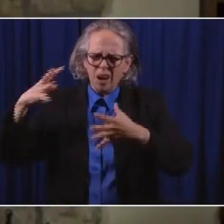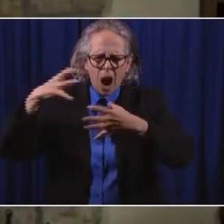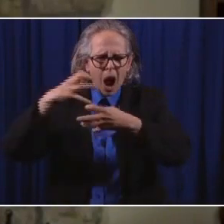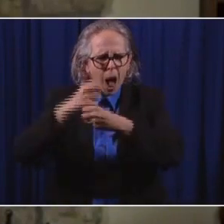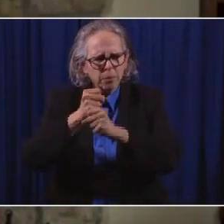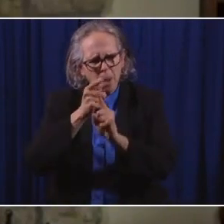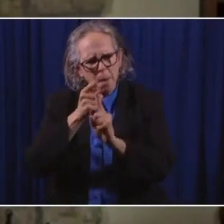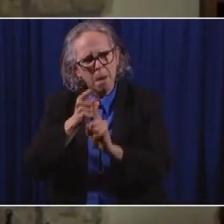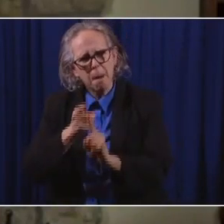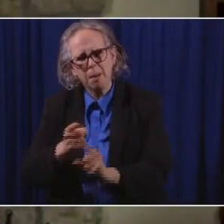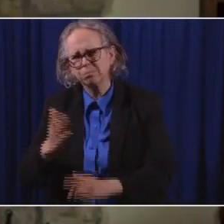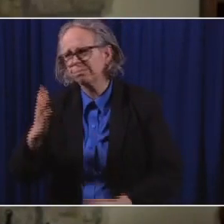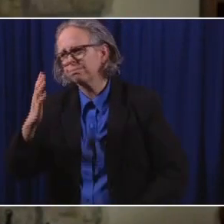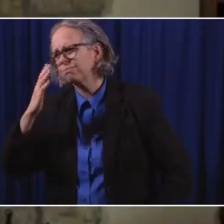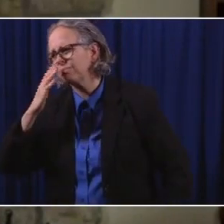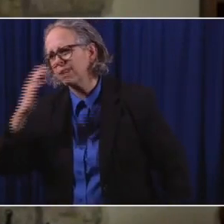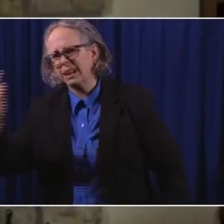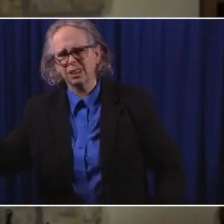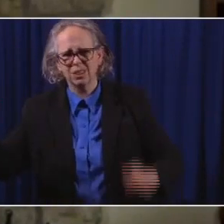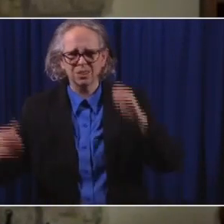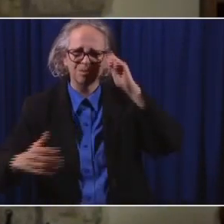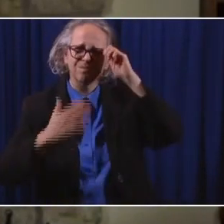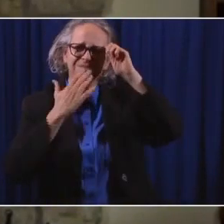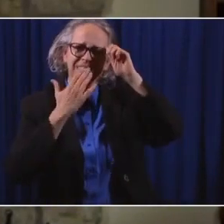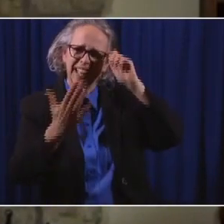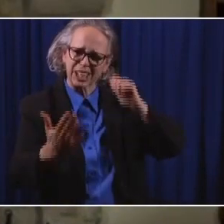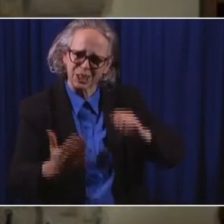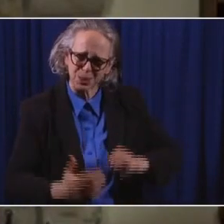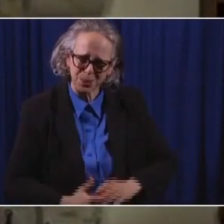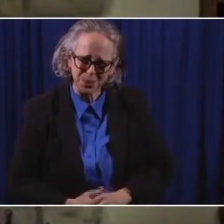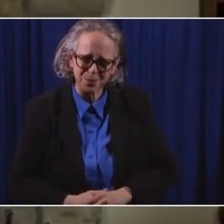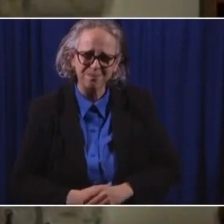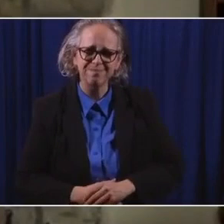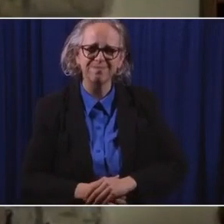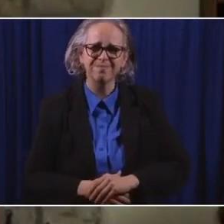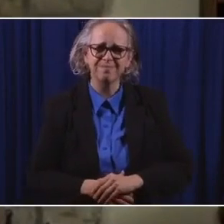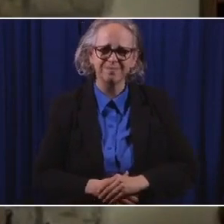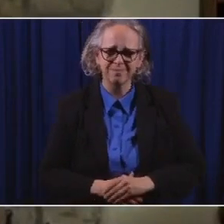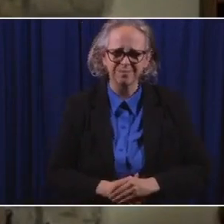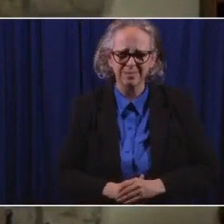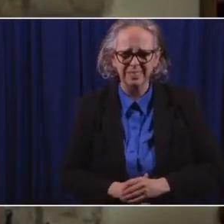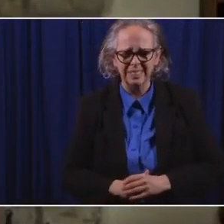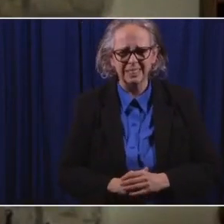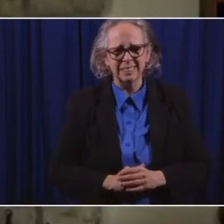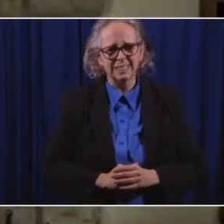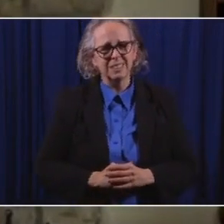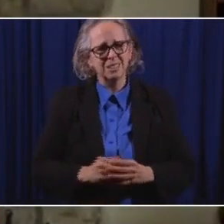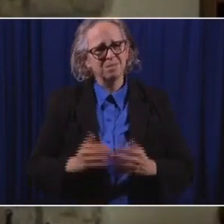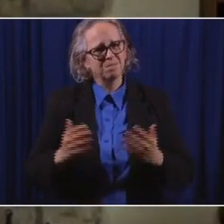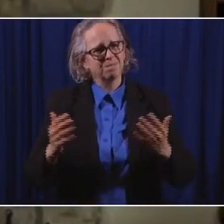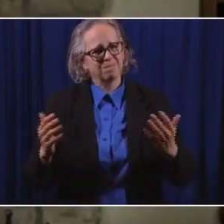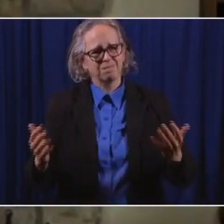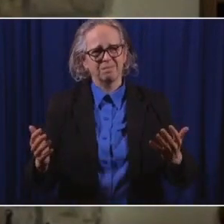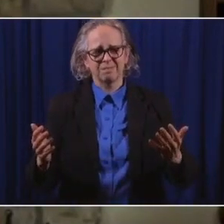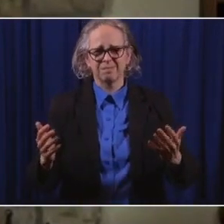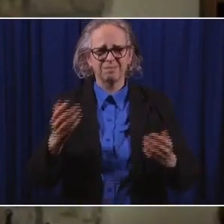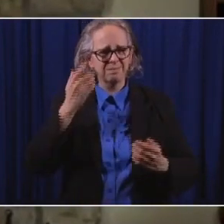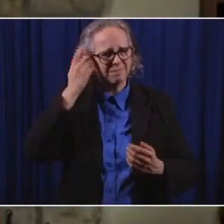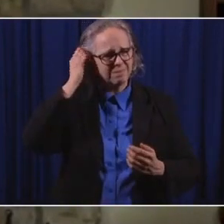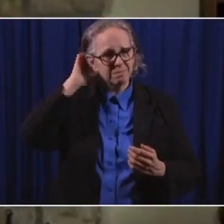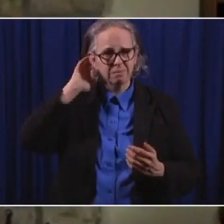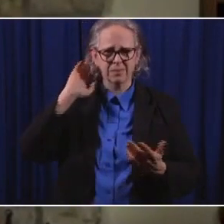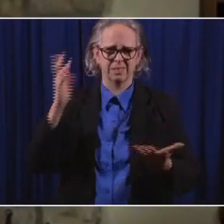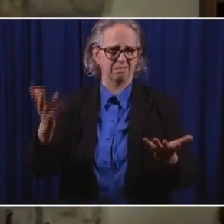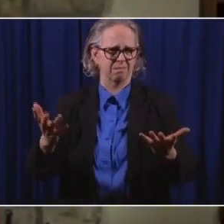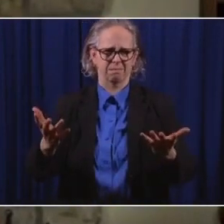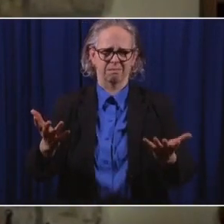much. You bet. Appreciate it. It goes without saying that the pandemic has changed all of our daily routines,